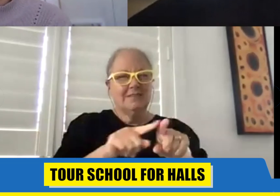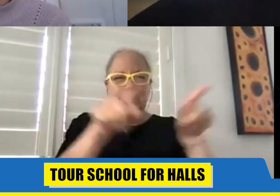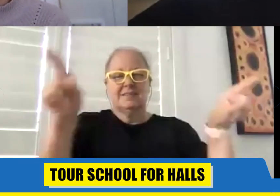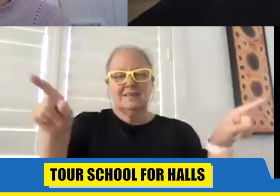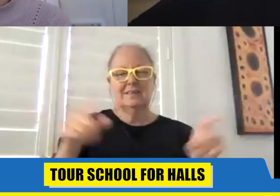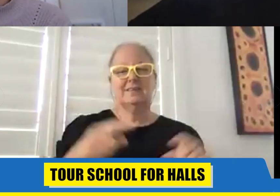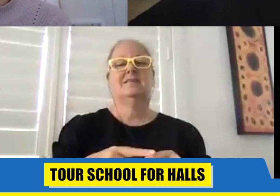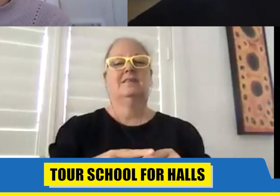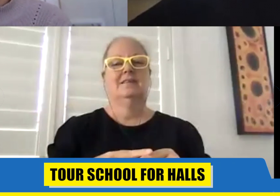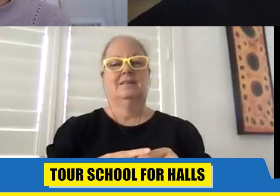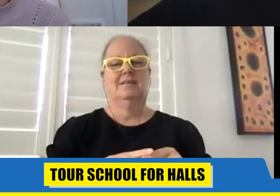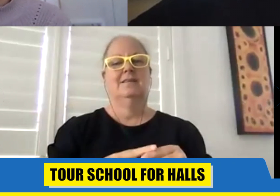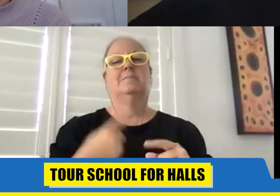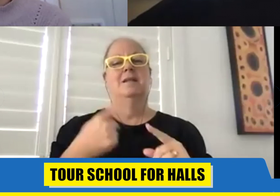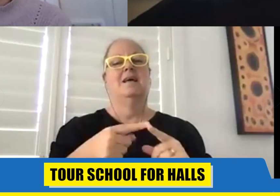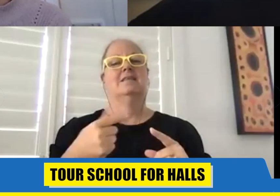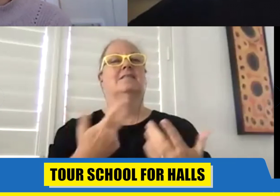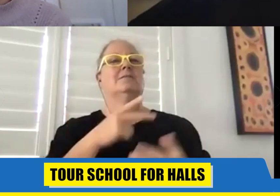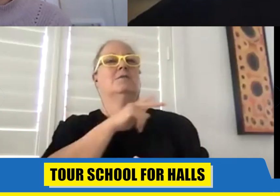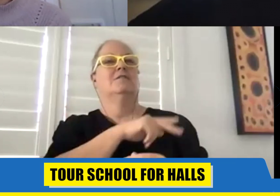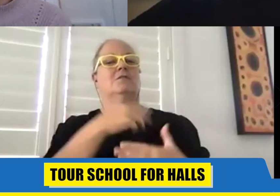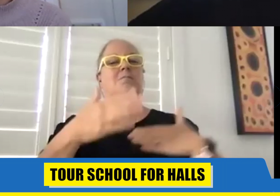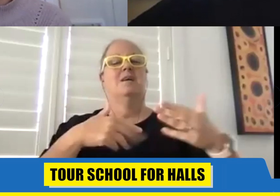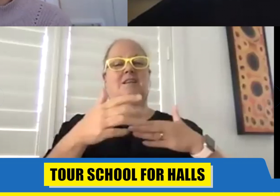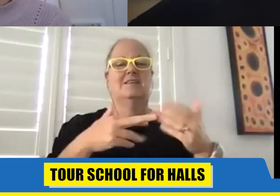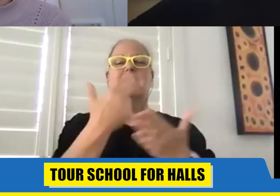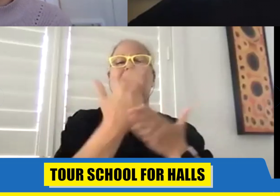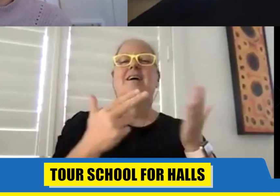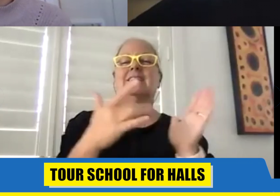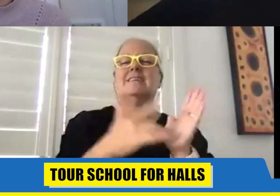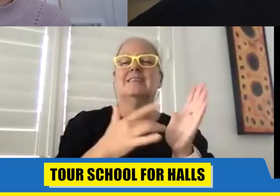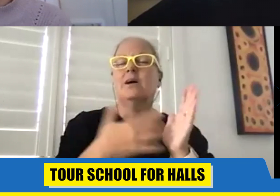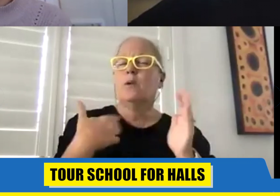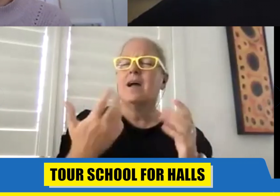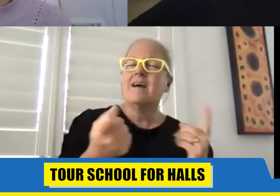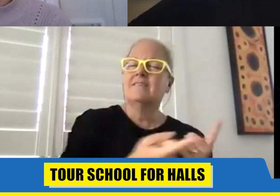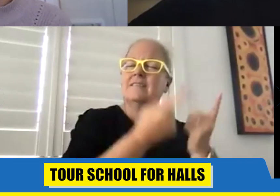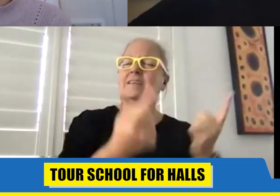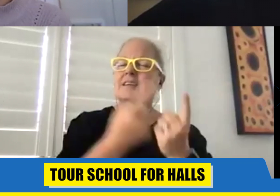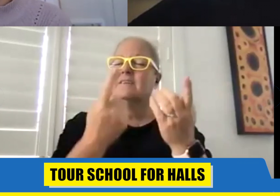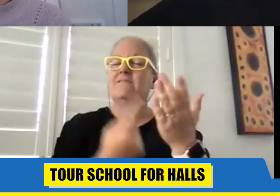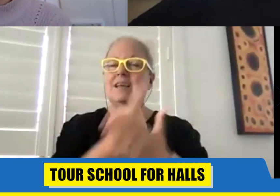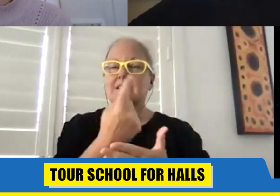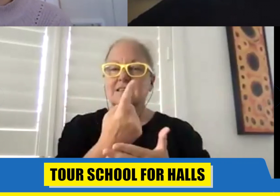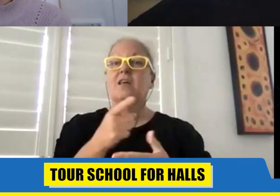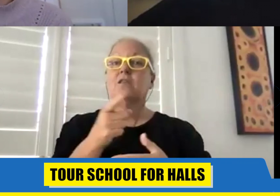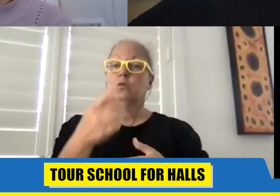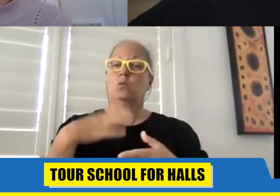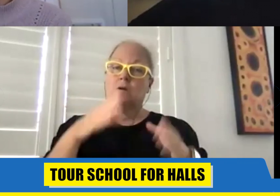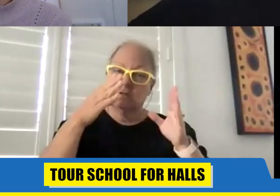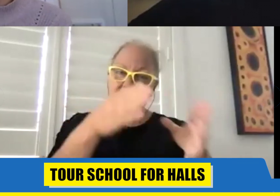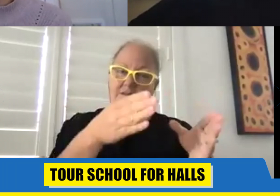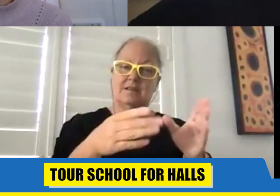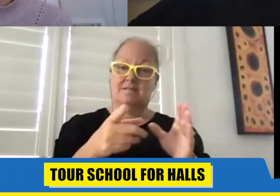professionally managed performing arts centres. So, you know, there's quite a range of different events that you're catering for. And I